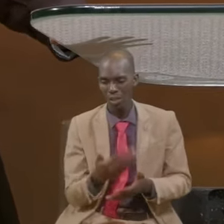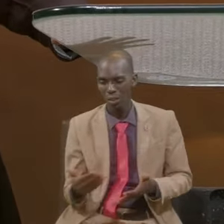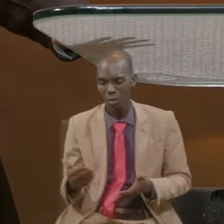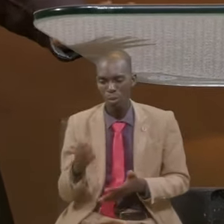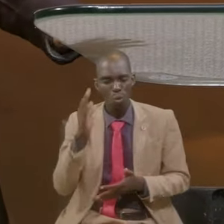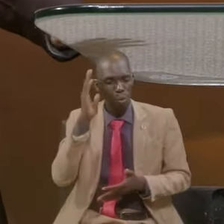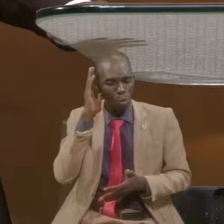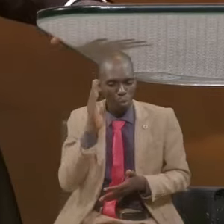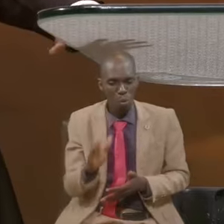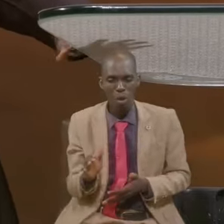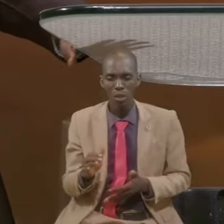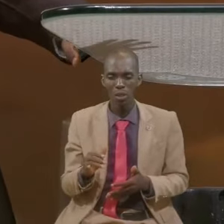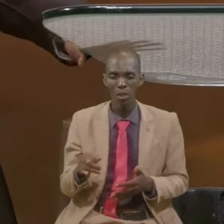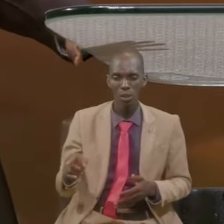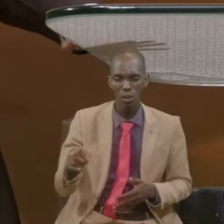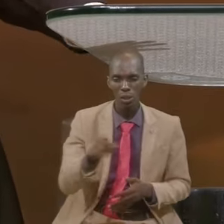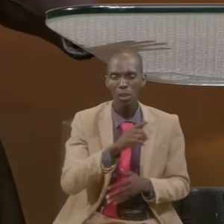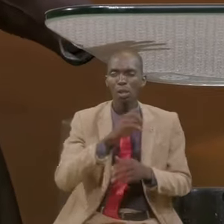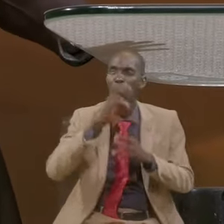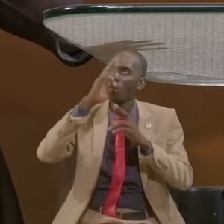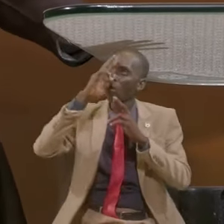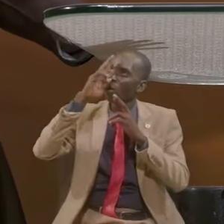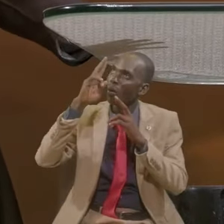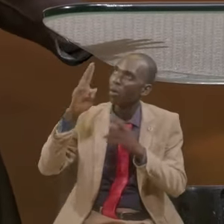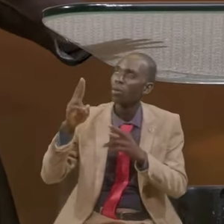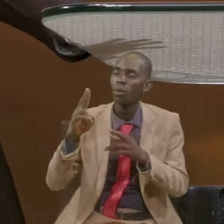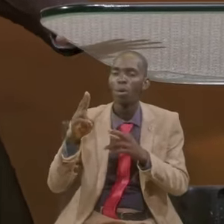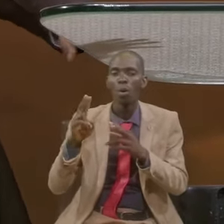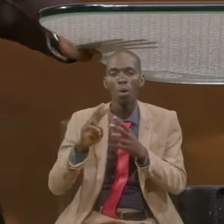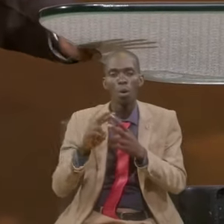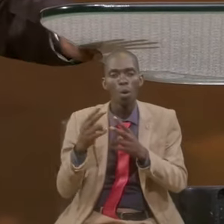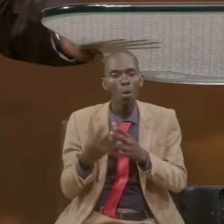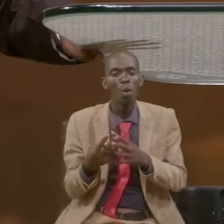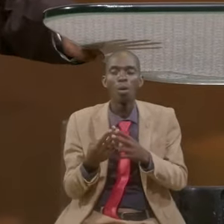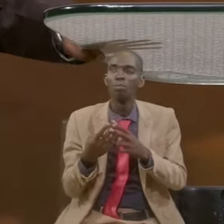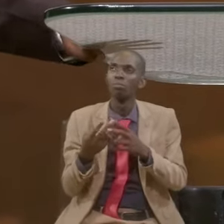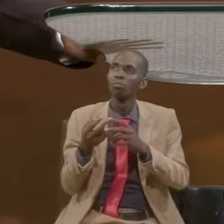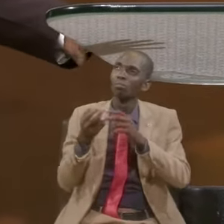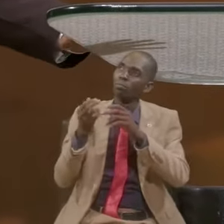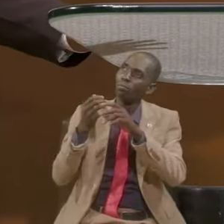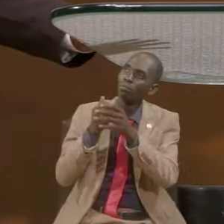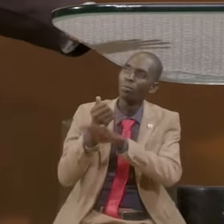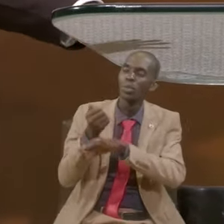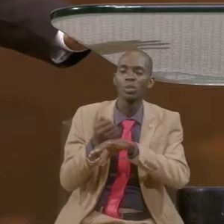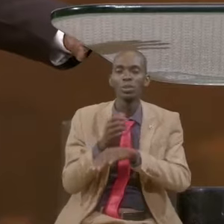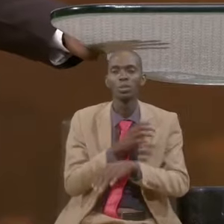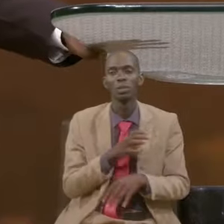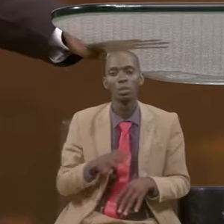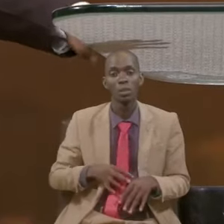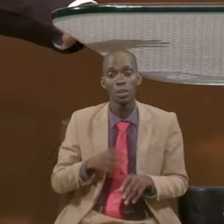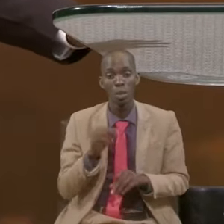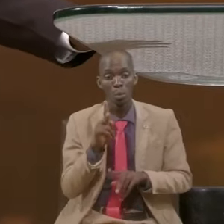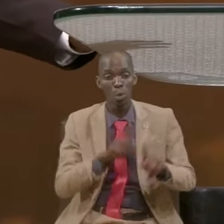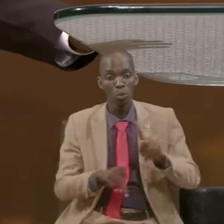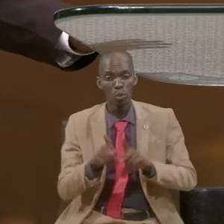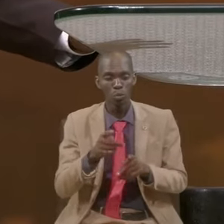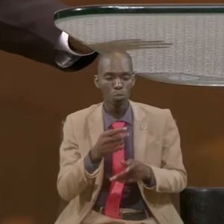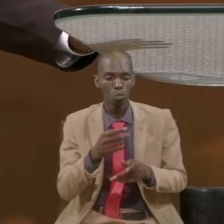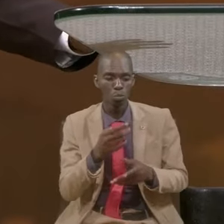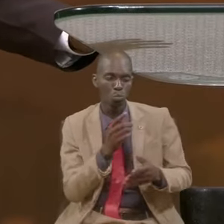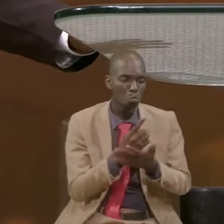they blaspheme Christ? The people you interact with, and you